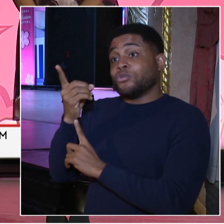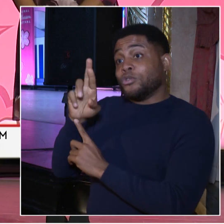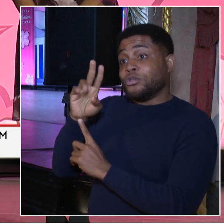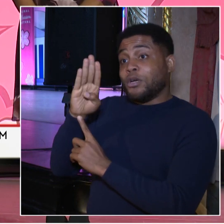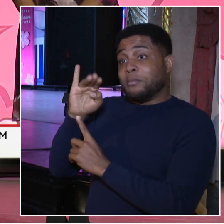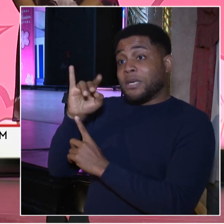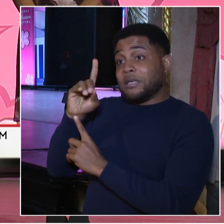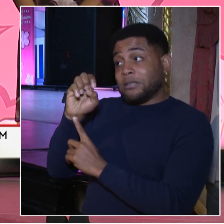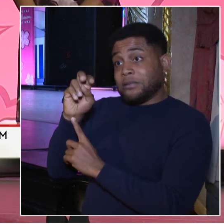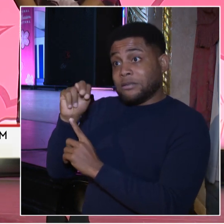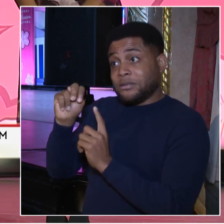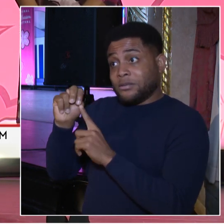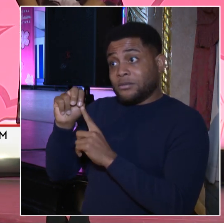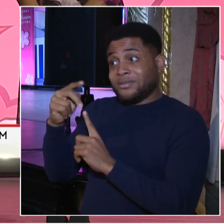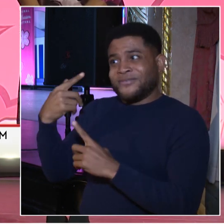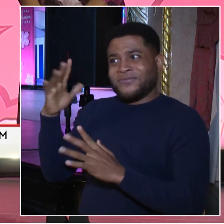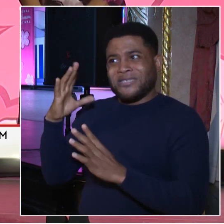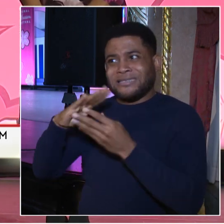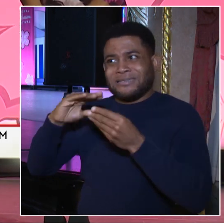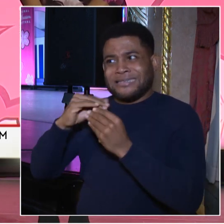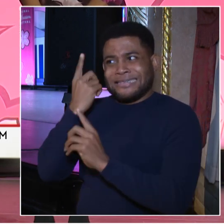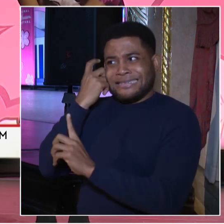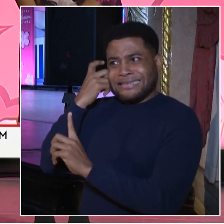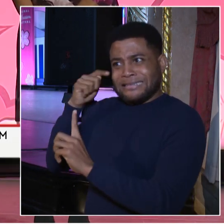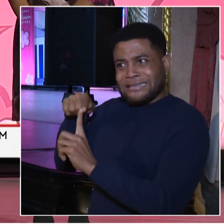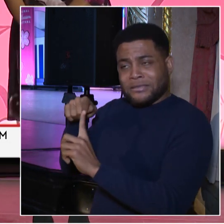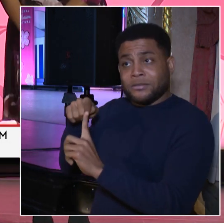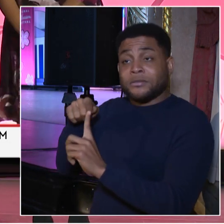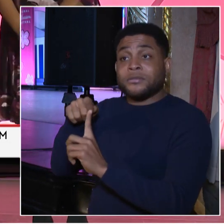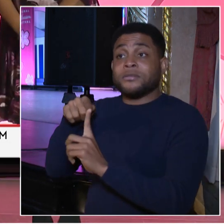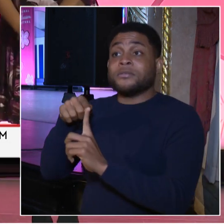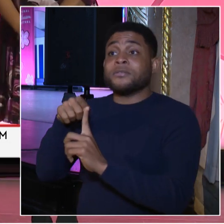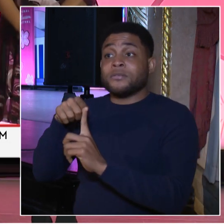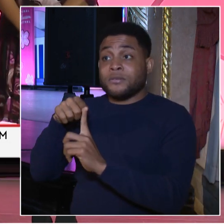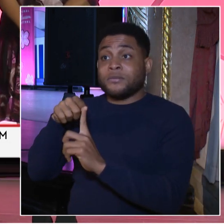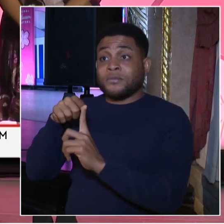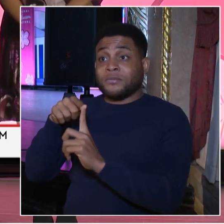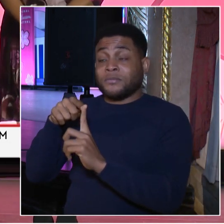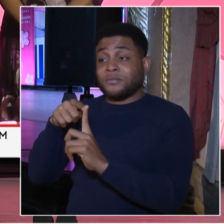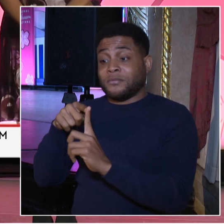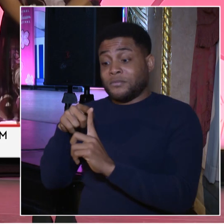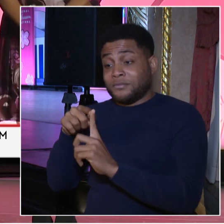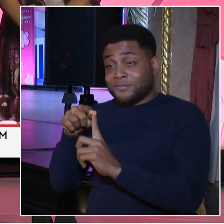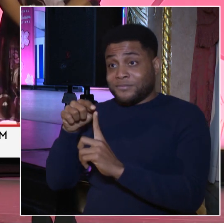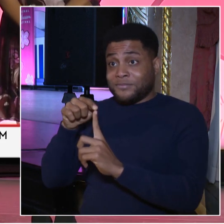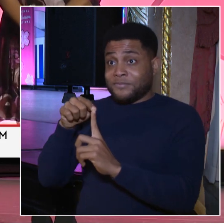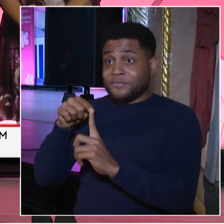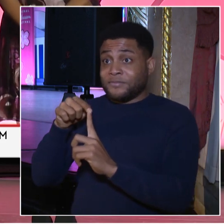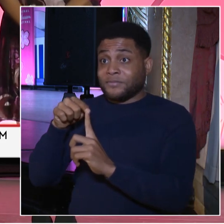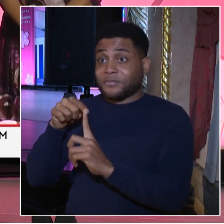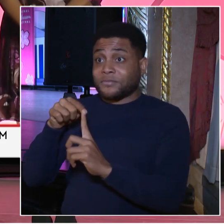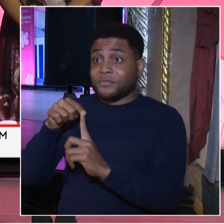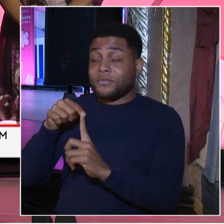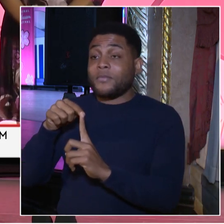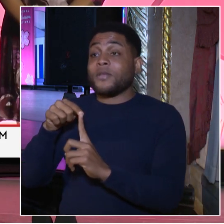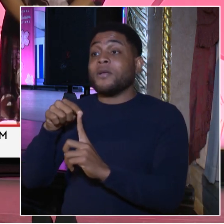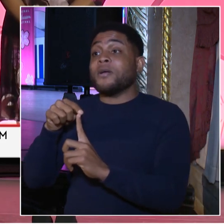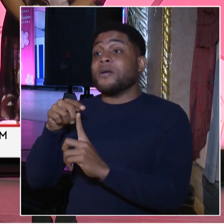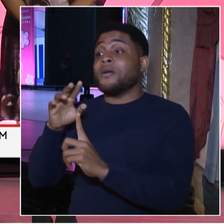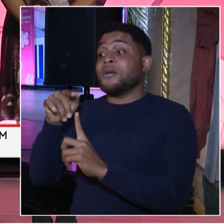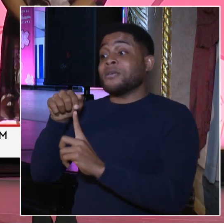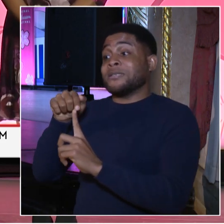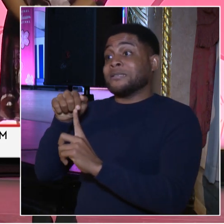mentioned, at the invitation of President Biden and Dr. Biden, Prime Minister Kishida and